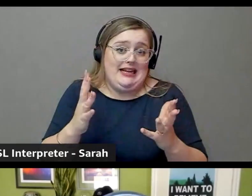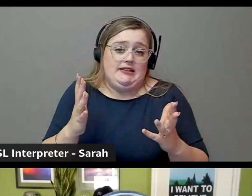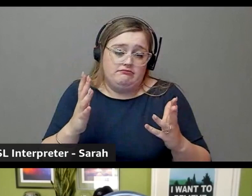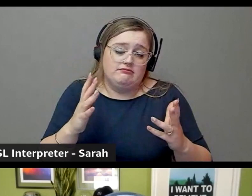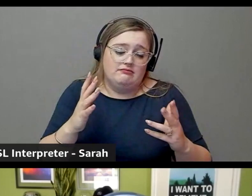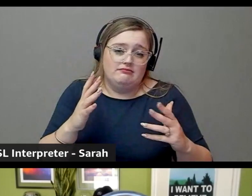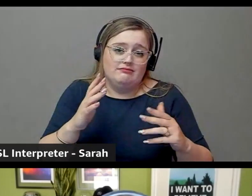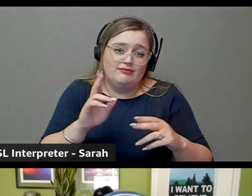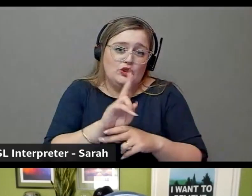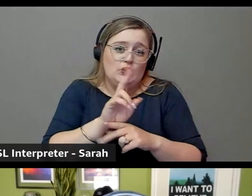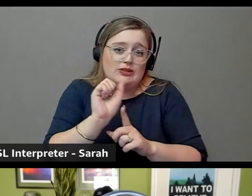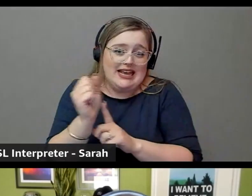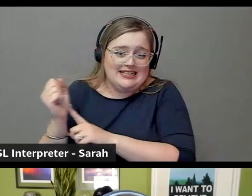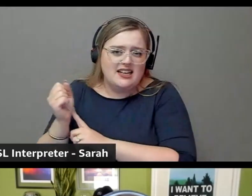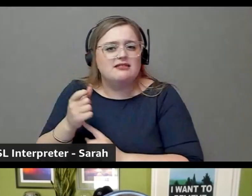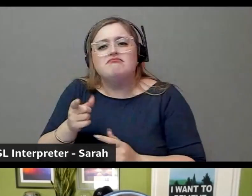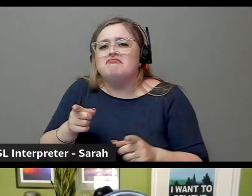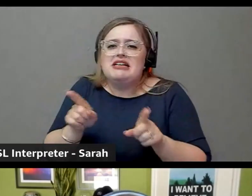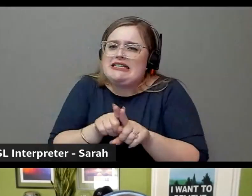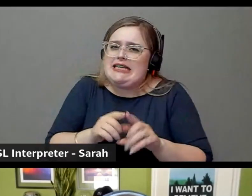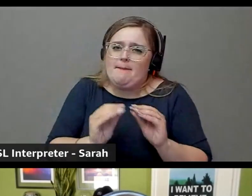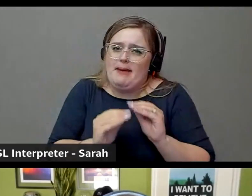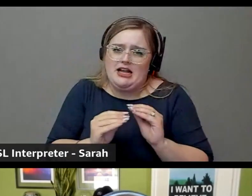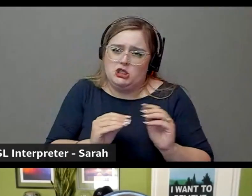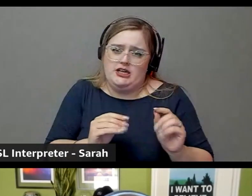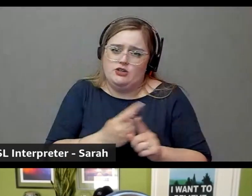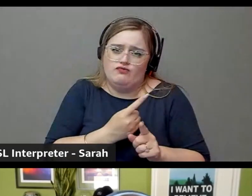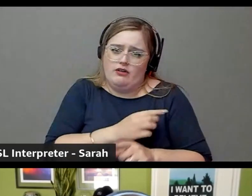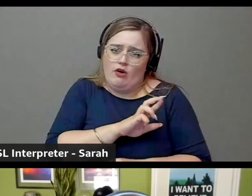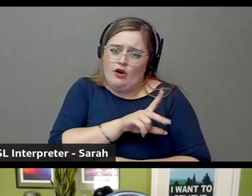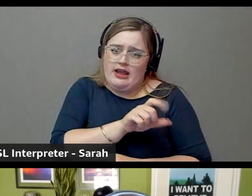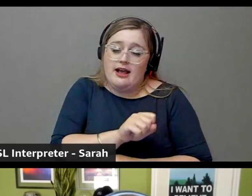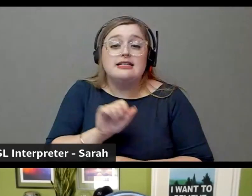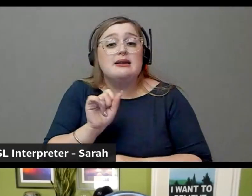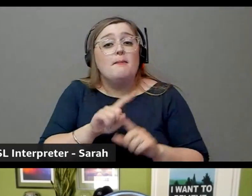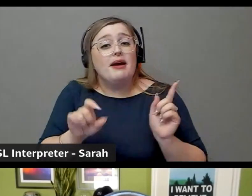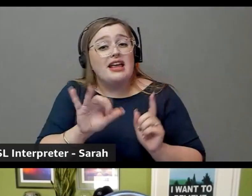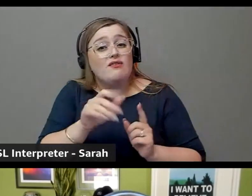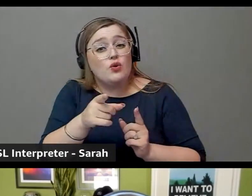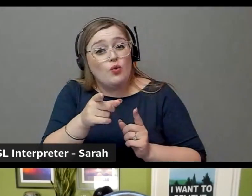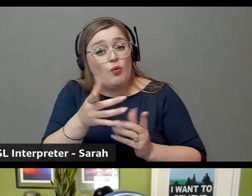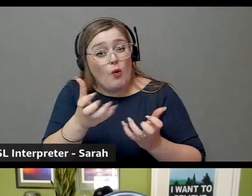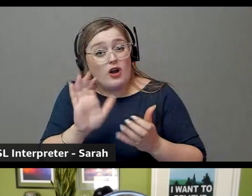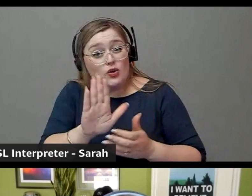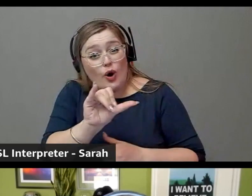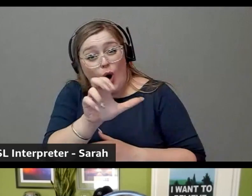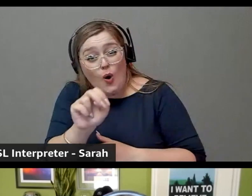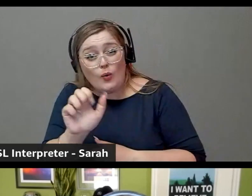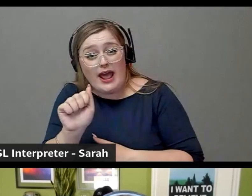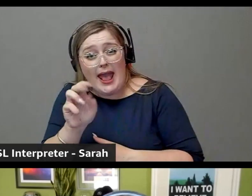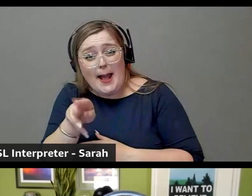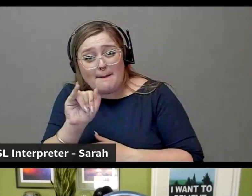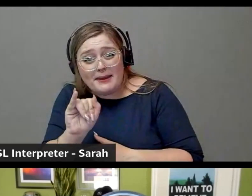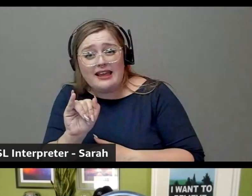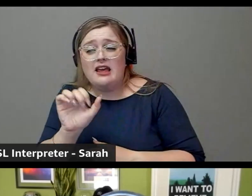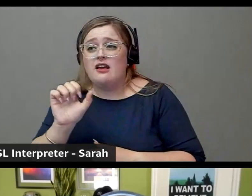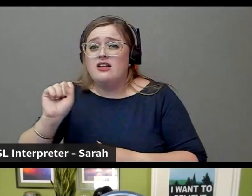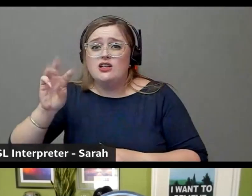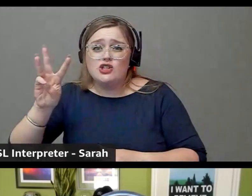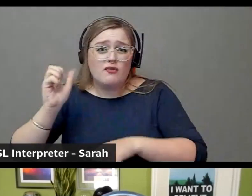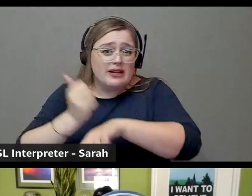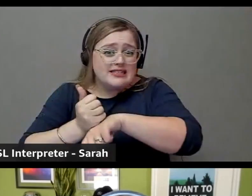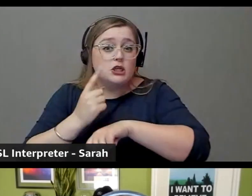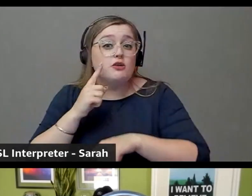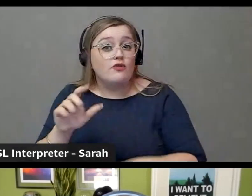If you do want to, however, provide your own AMI, provide your own software installation media for SQL